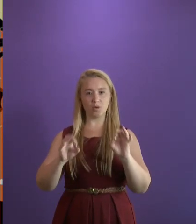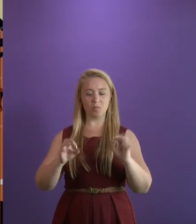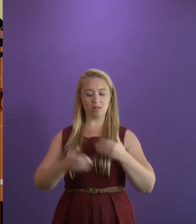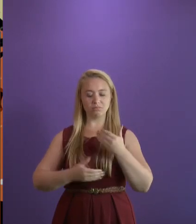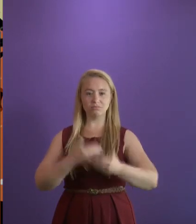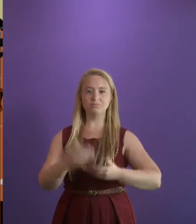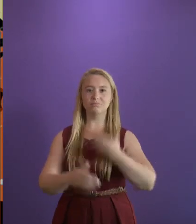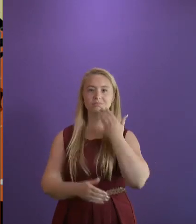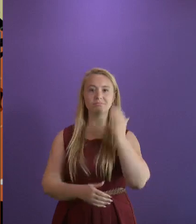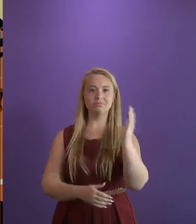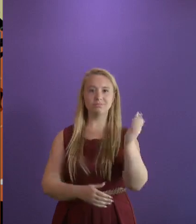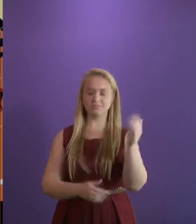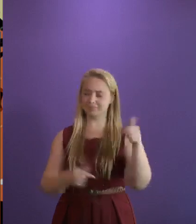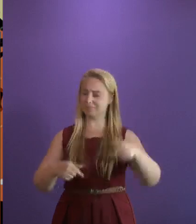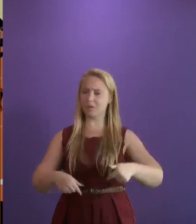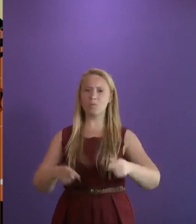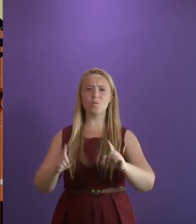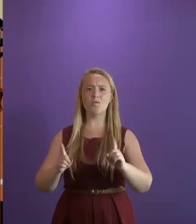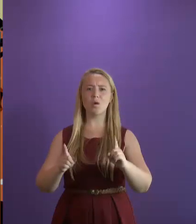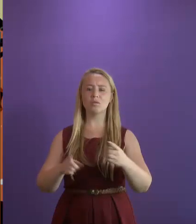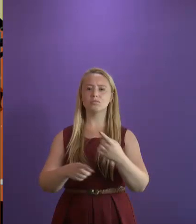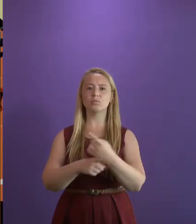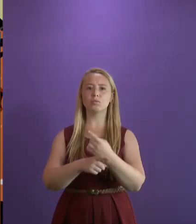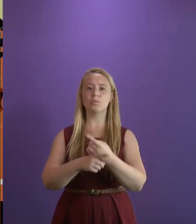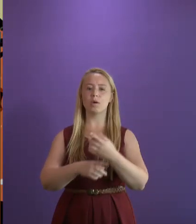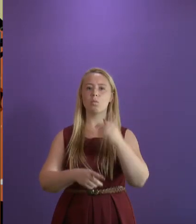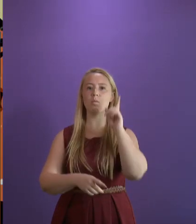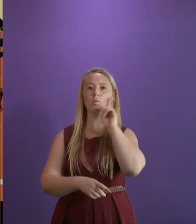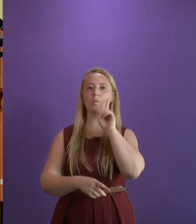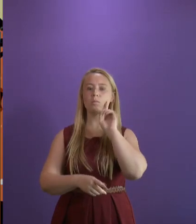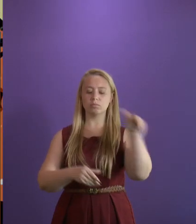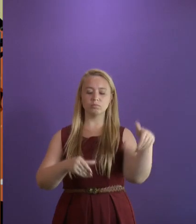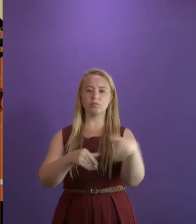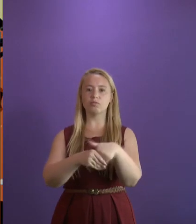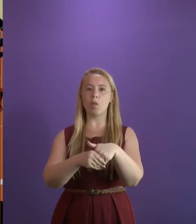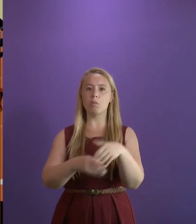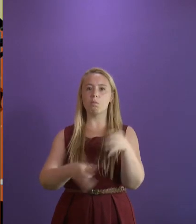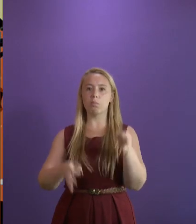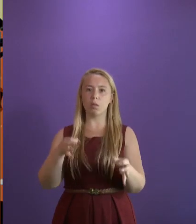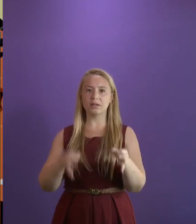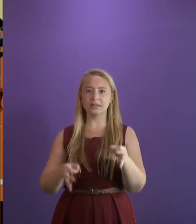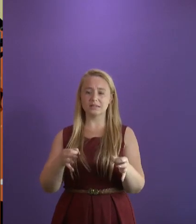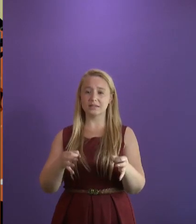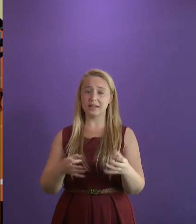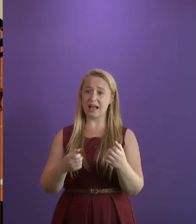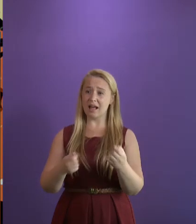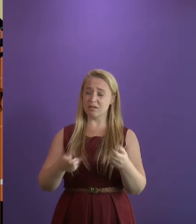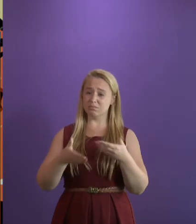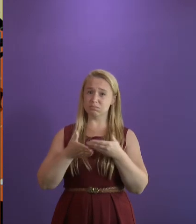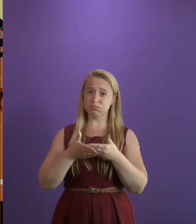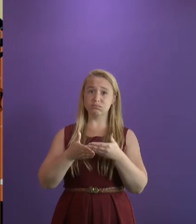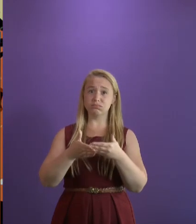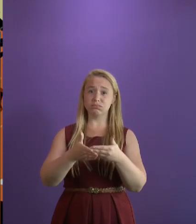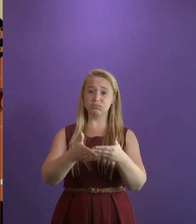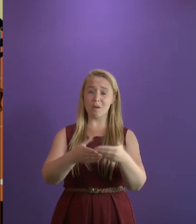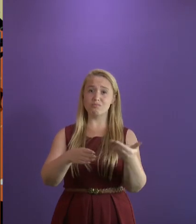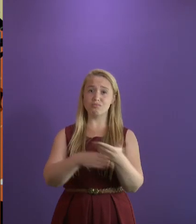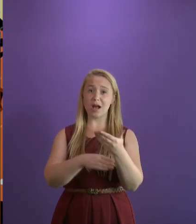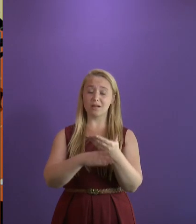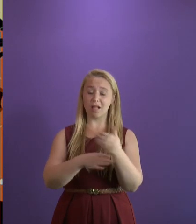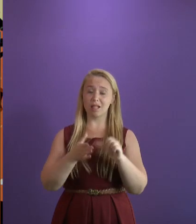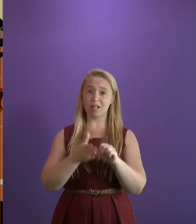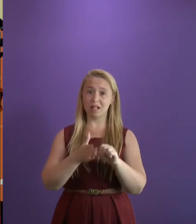proceedings, we're here to talk about women in politics. And there are particular practical difficulties for women in politics, one